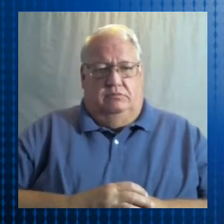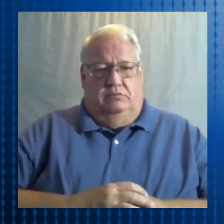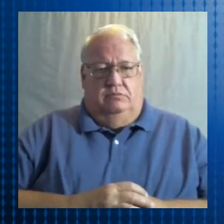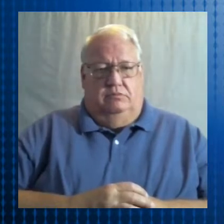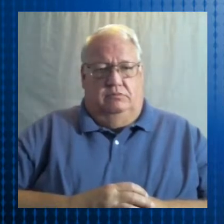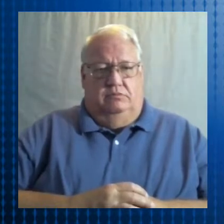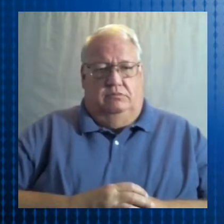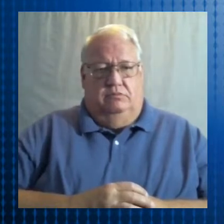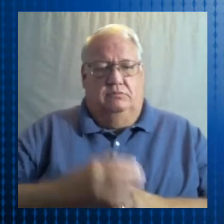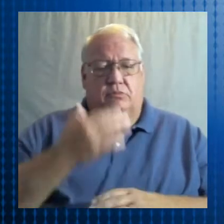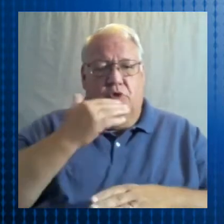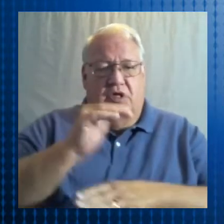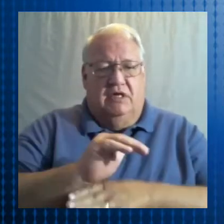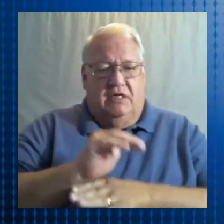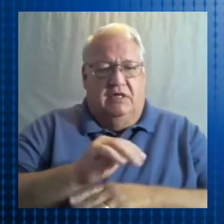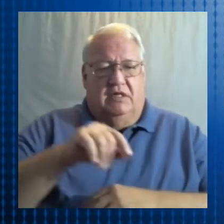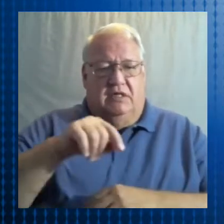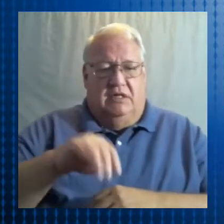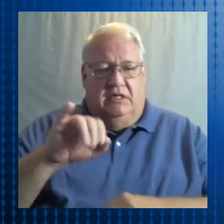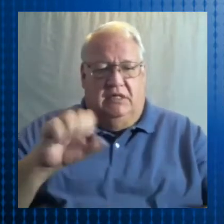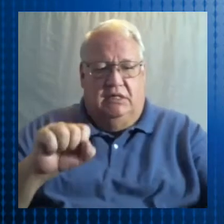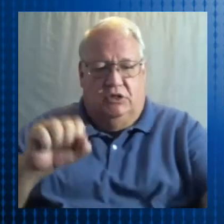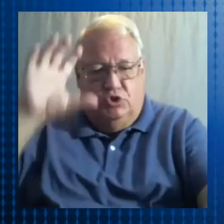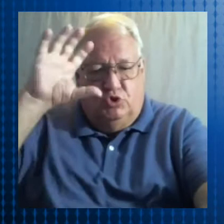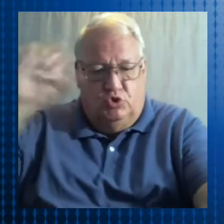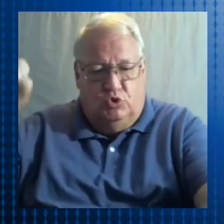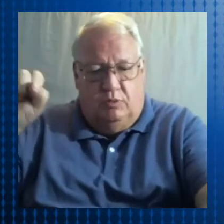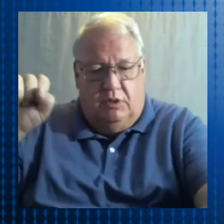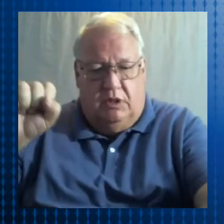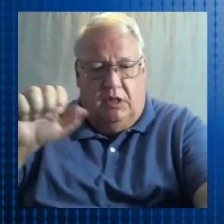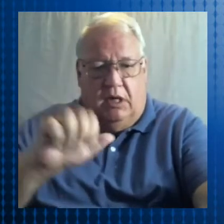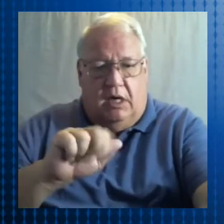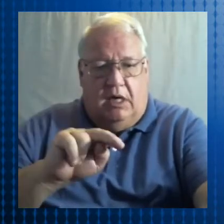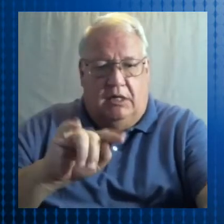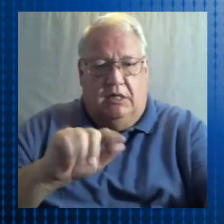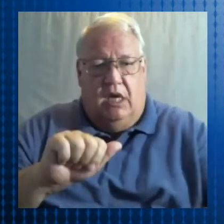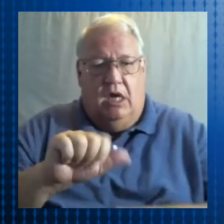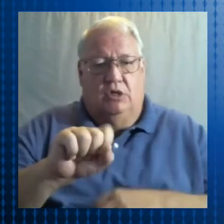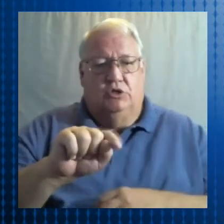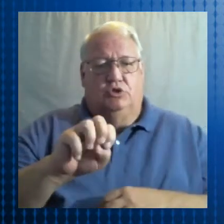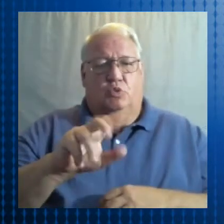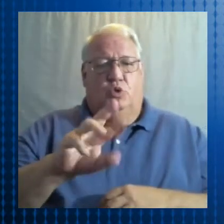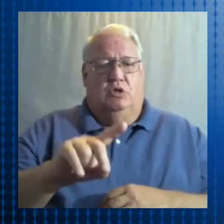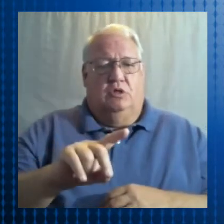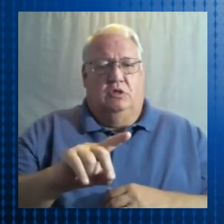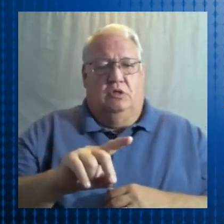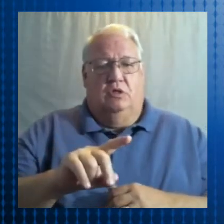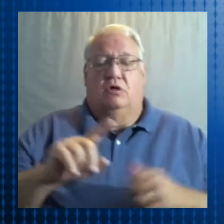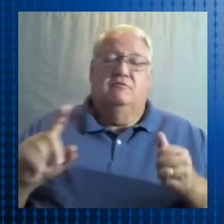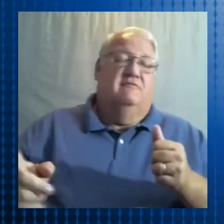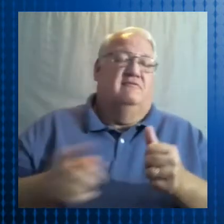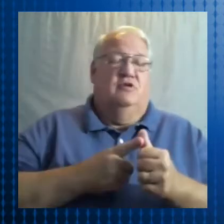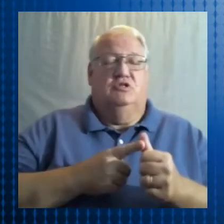Good evening. This is Superintendent Anita Stewart. First and foremost,